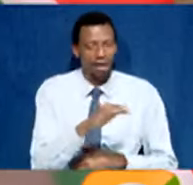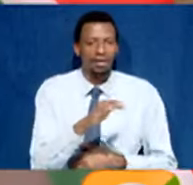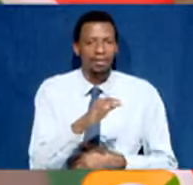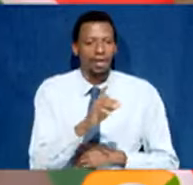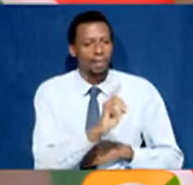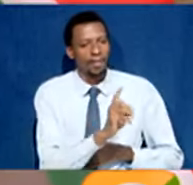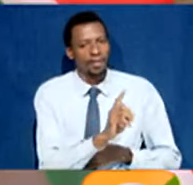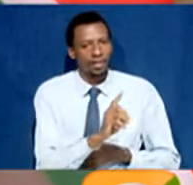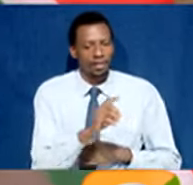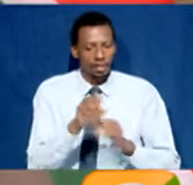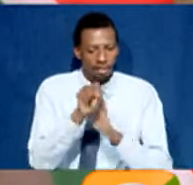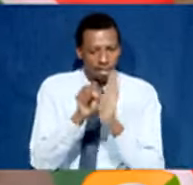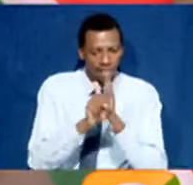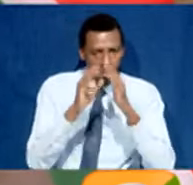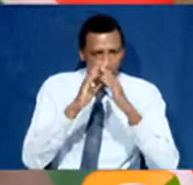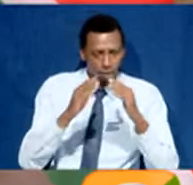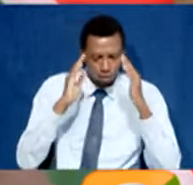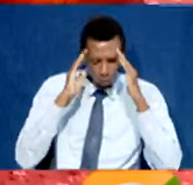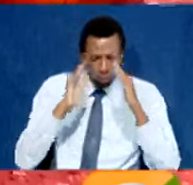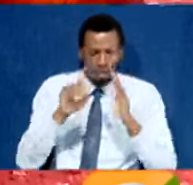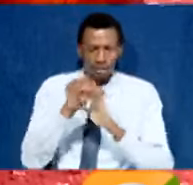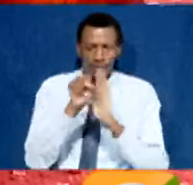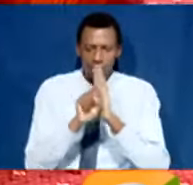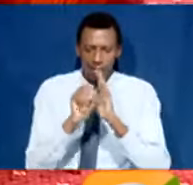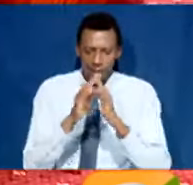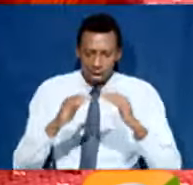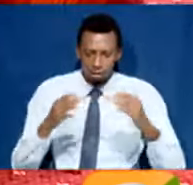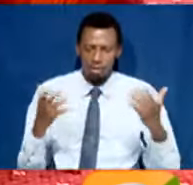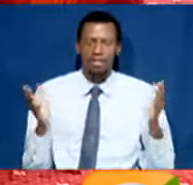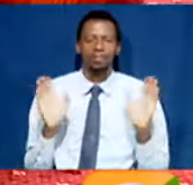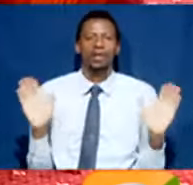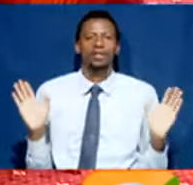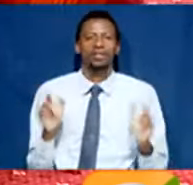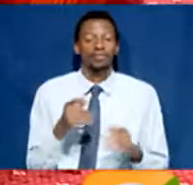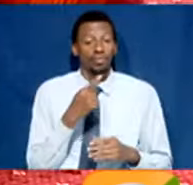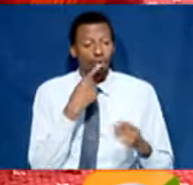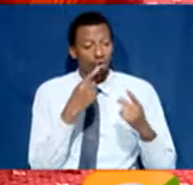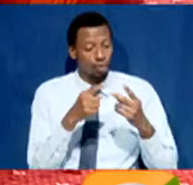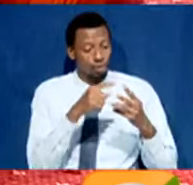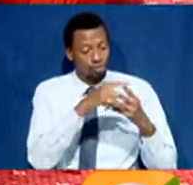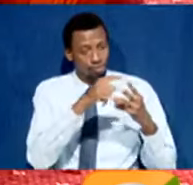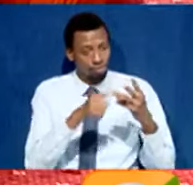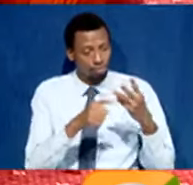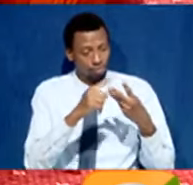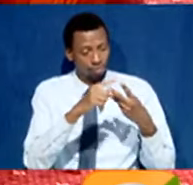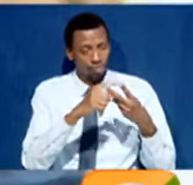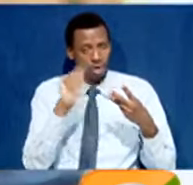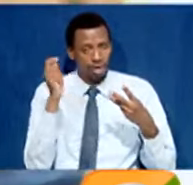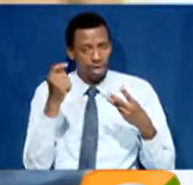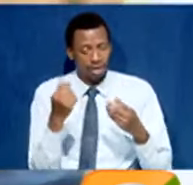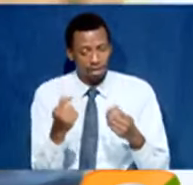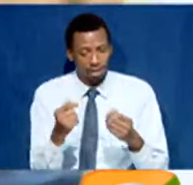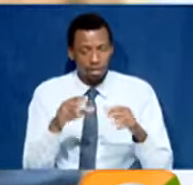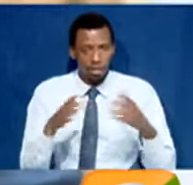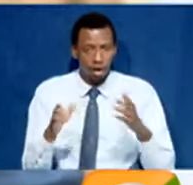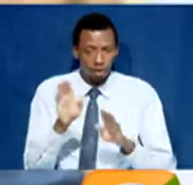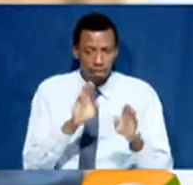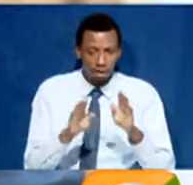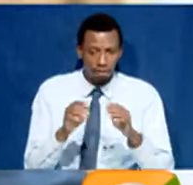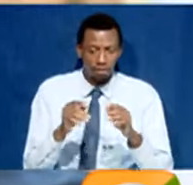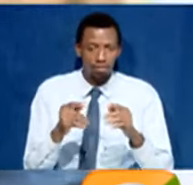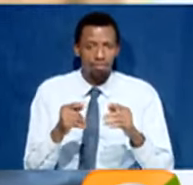matters. Mr. President, we've spoken about three issues. We've spoken about the Kenya shilling and how it's behaving against the major